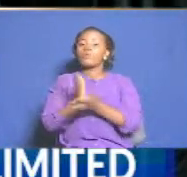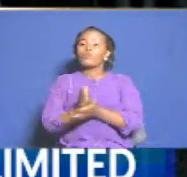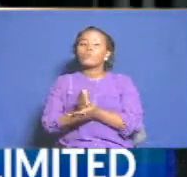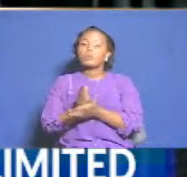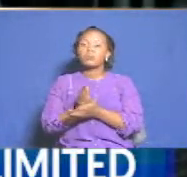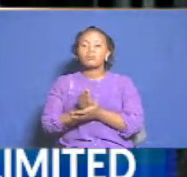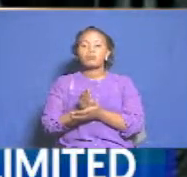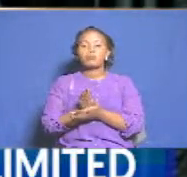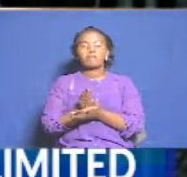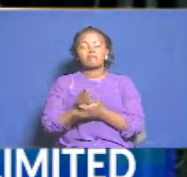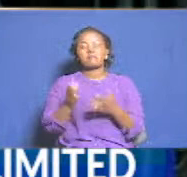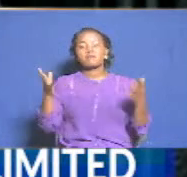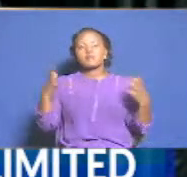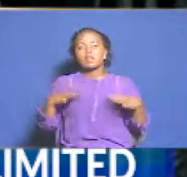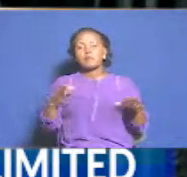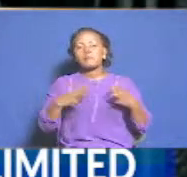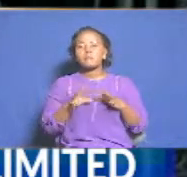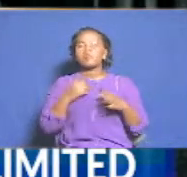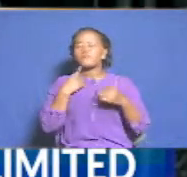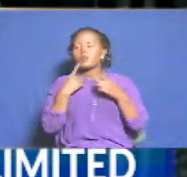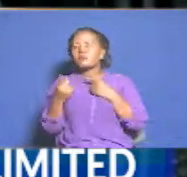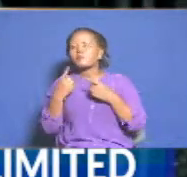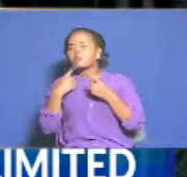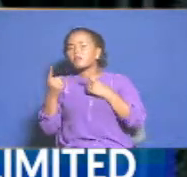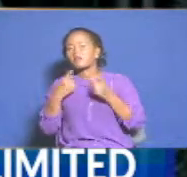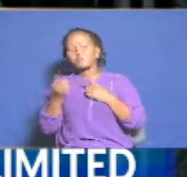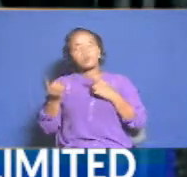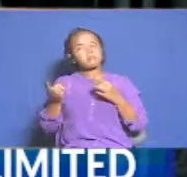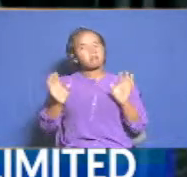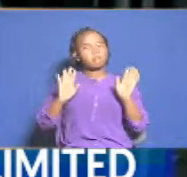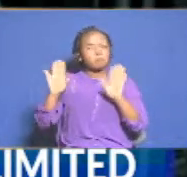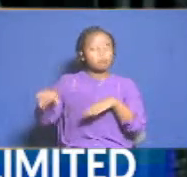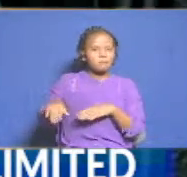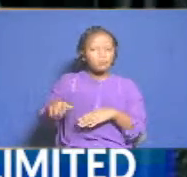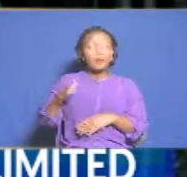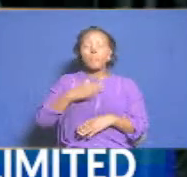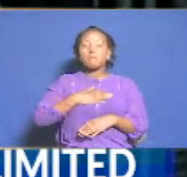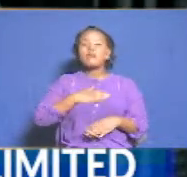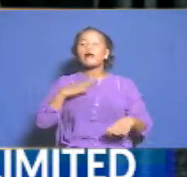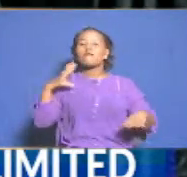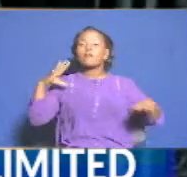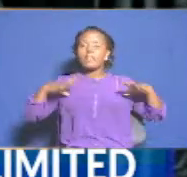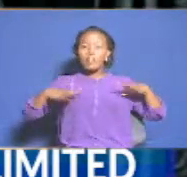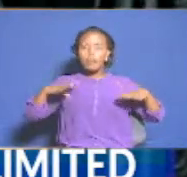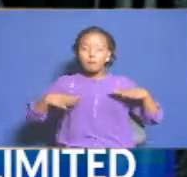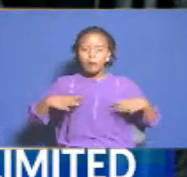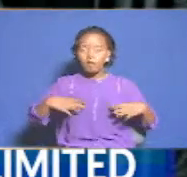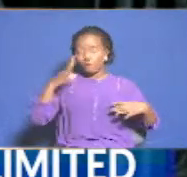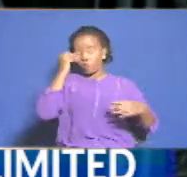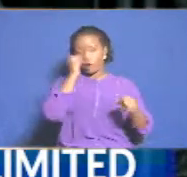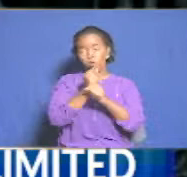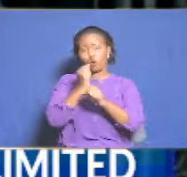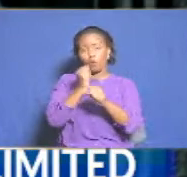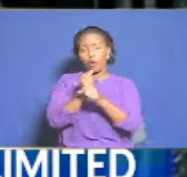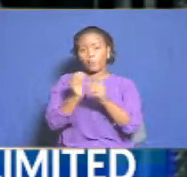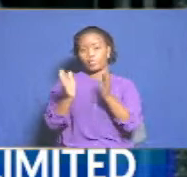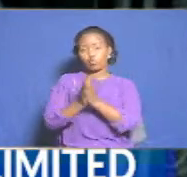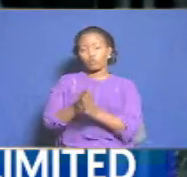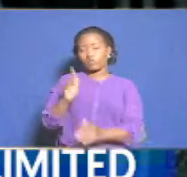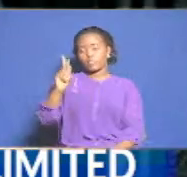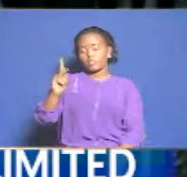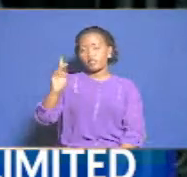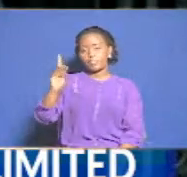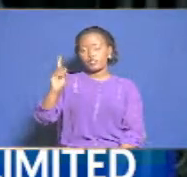regardless of what people say, I am very proud that working together with the Kenya Defense Forces, the Kenya